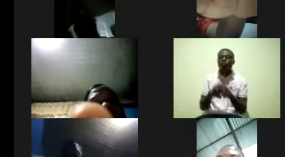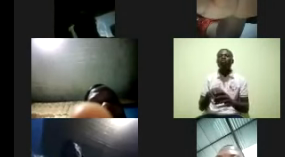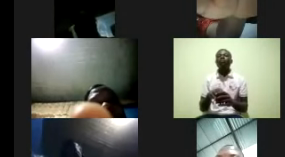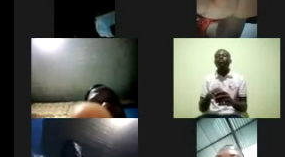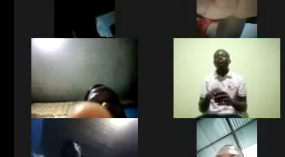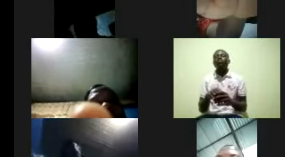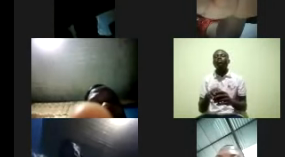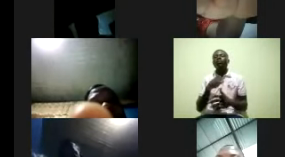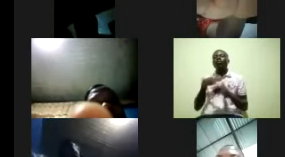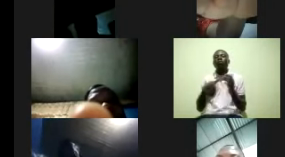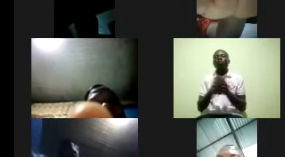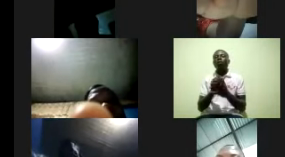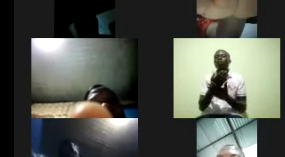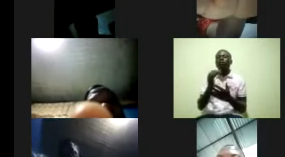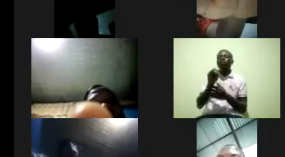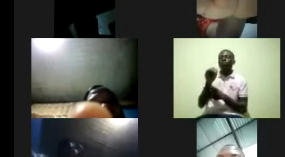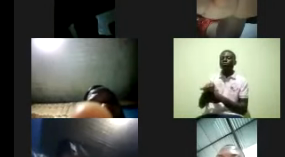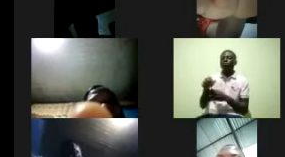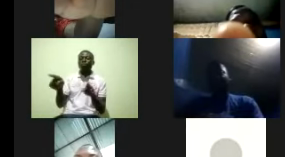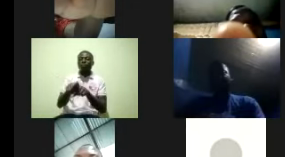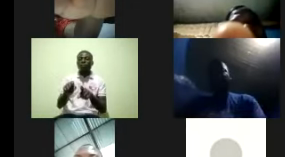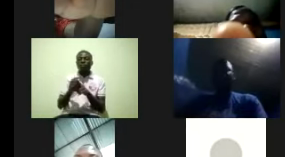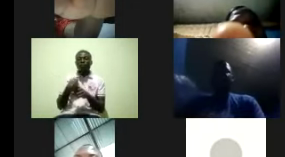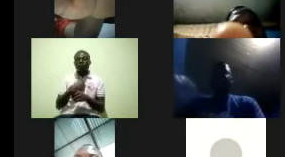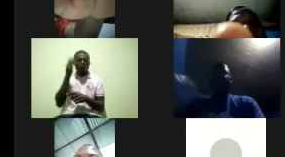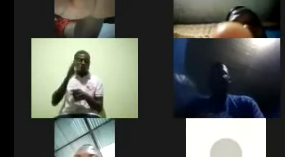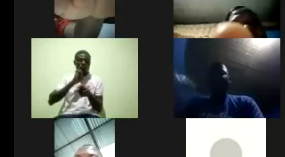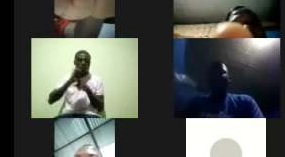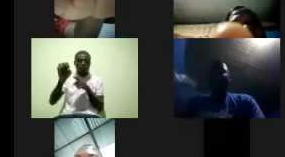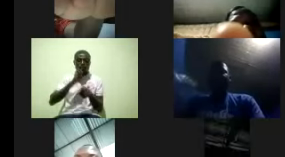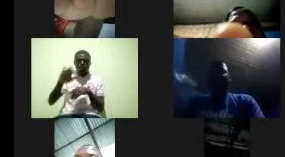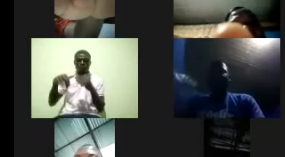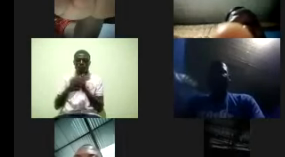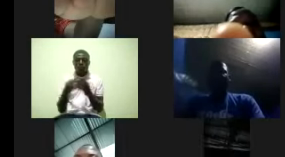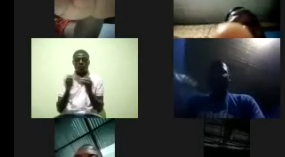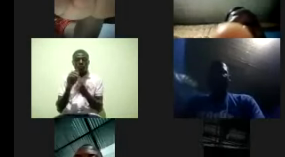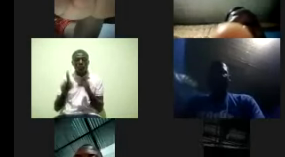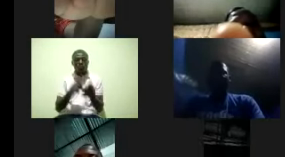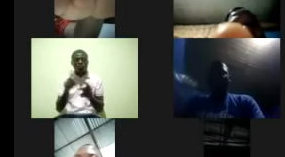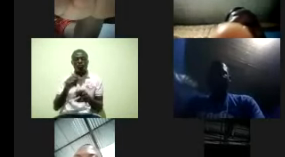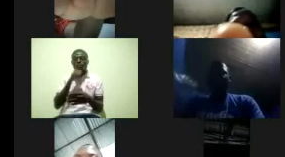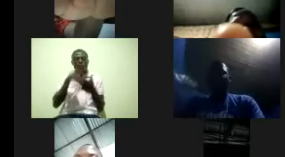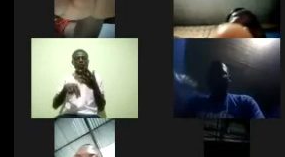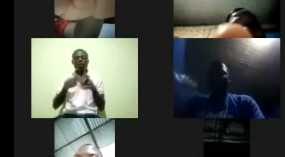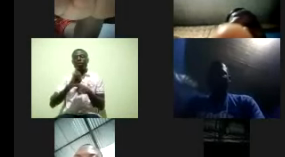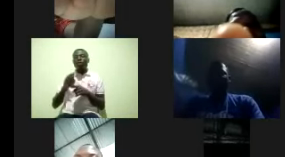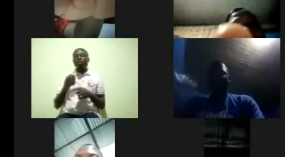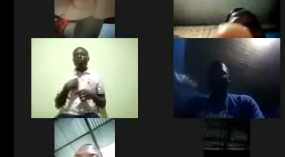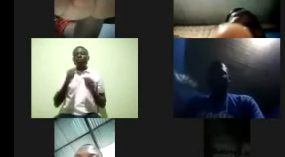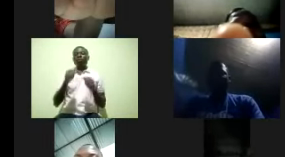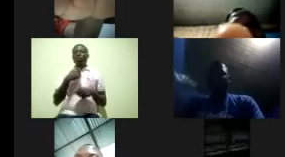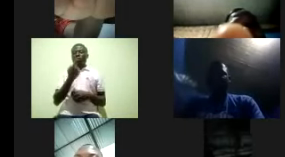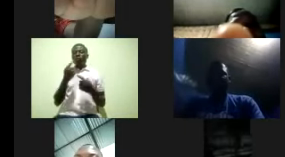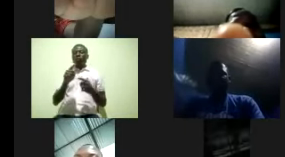slides. We'll be posting them, and we'll also be emailing them to you. A lot of people don't read their emails. You know, I can tell when you open